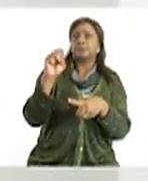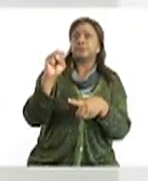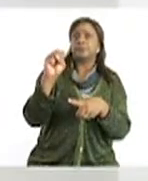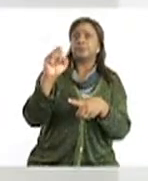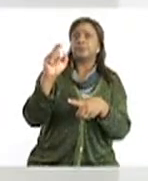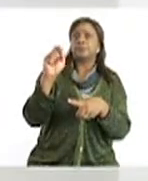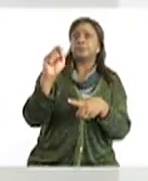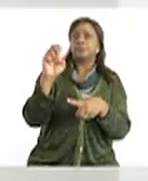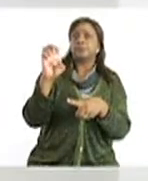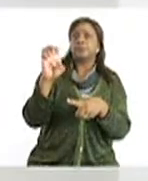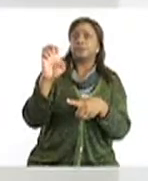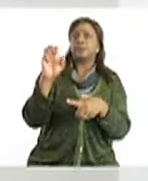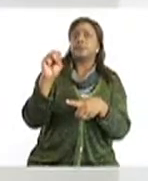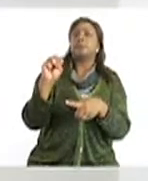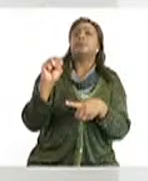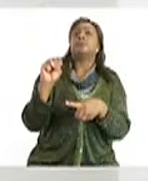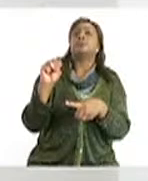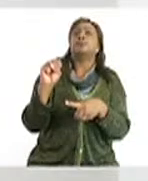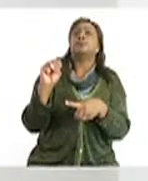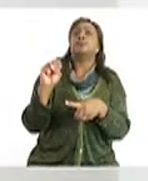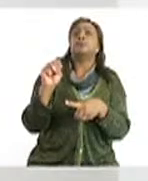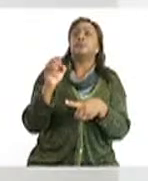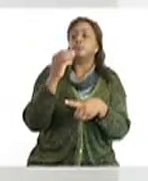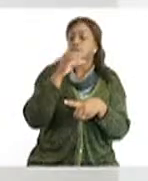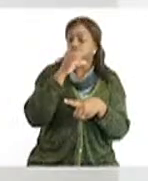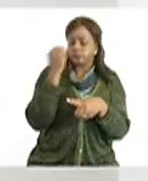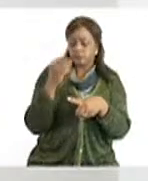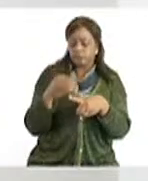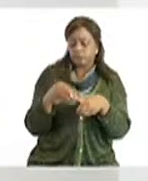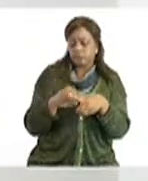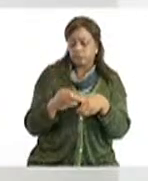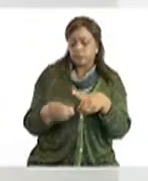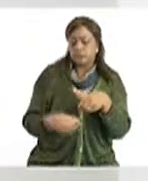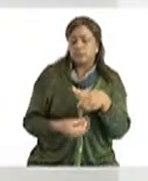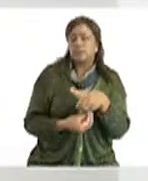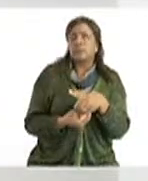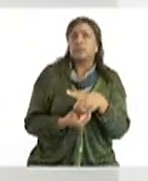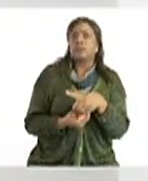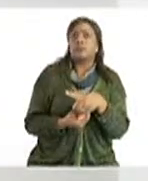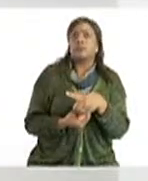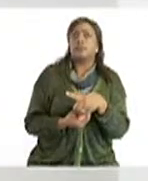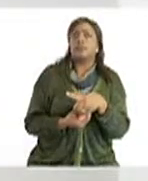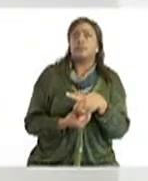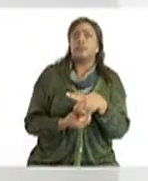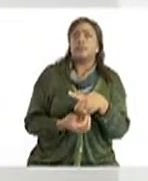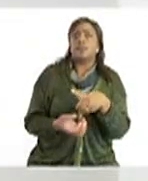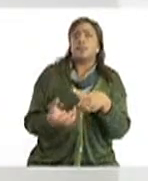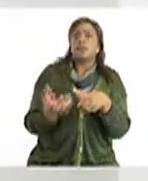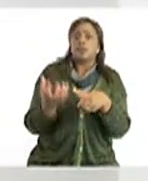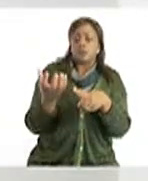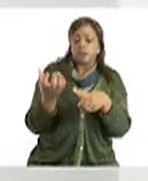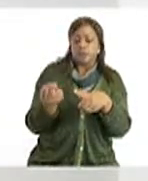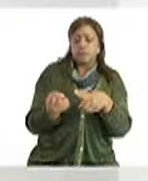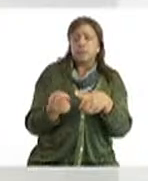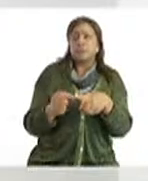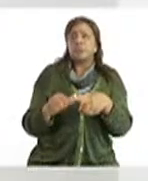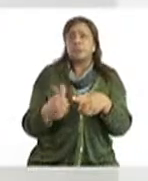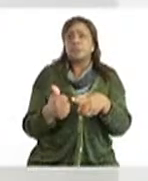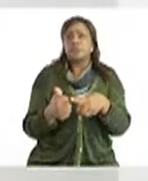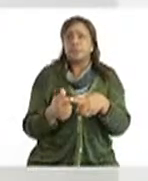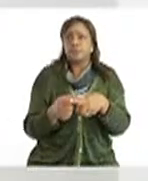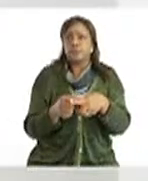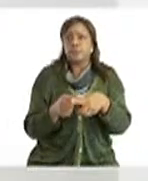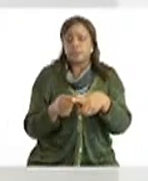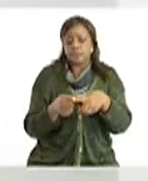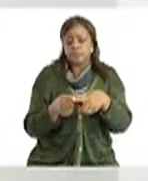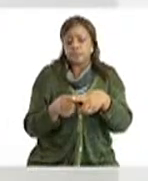We have the structure known as the testis, and from the testis, we have another structure which is